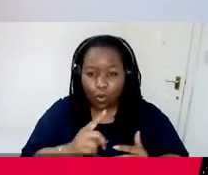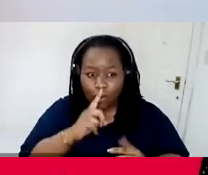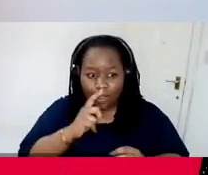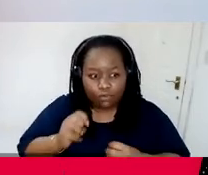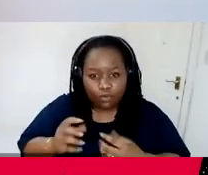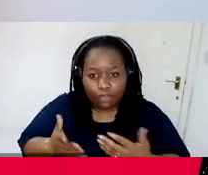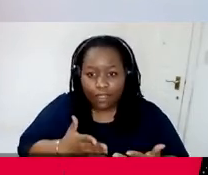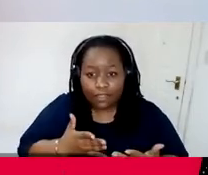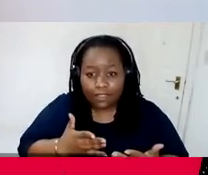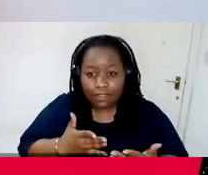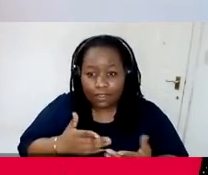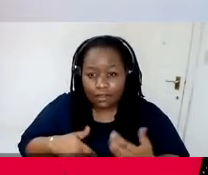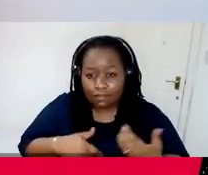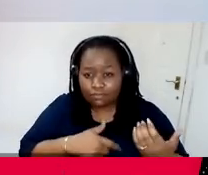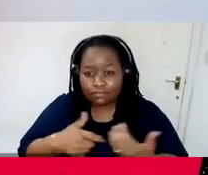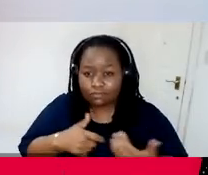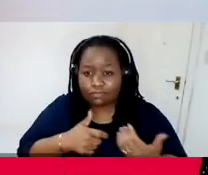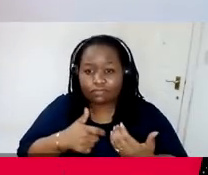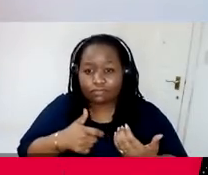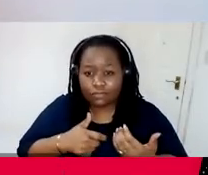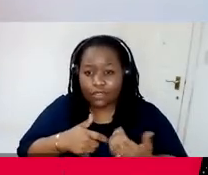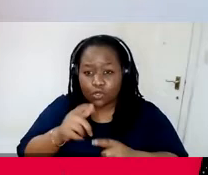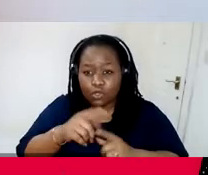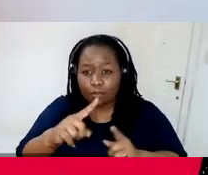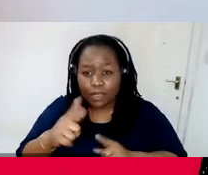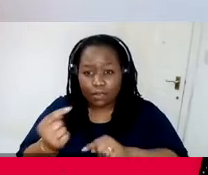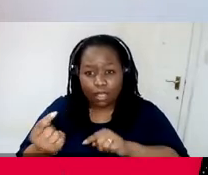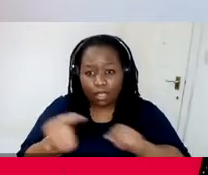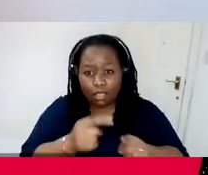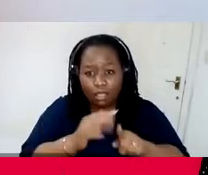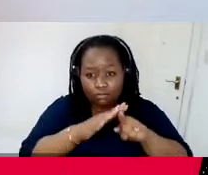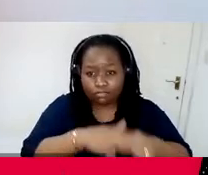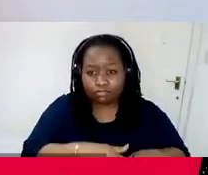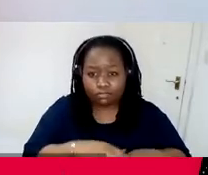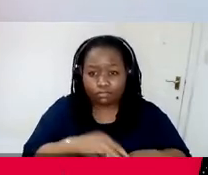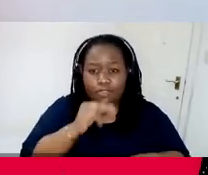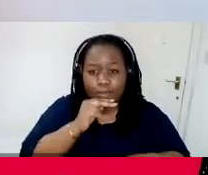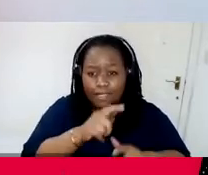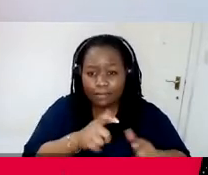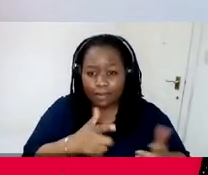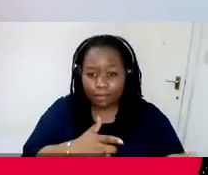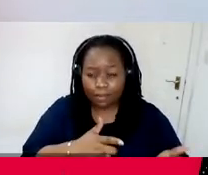the warring parties. This has been documented